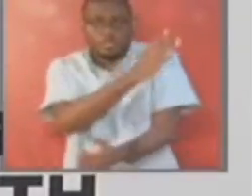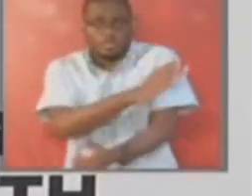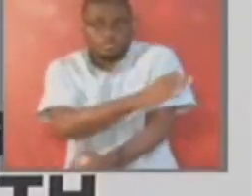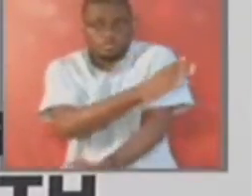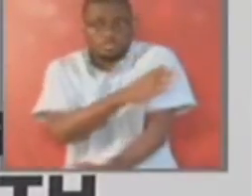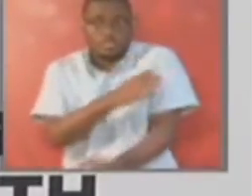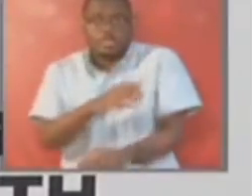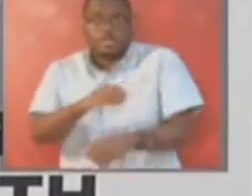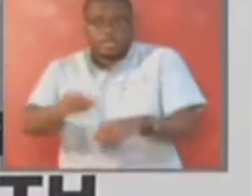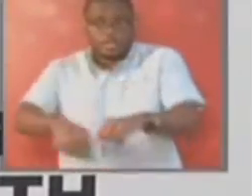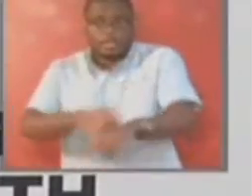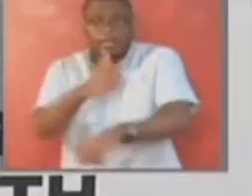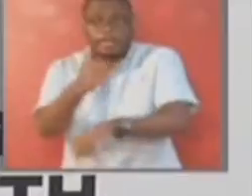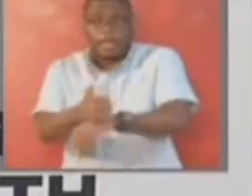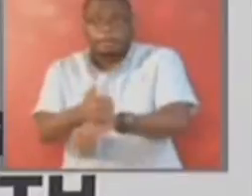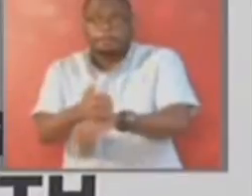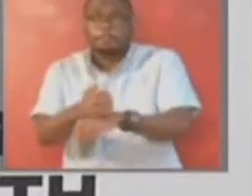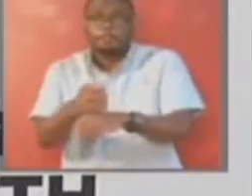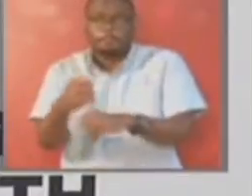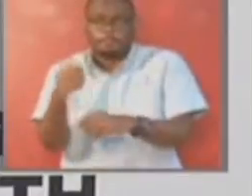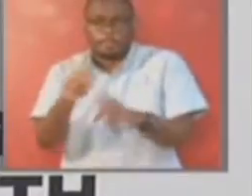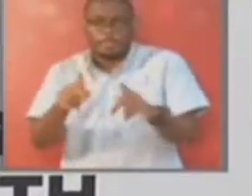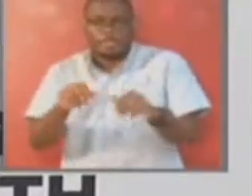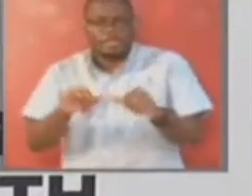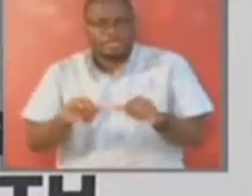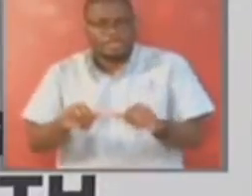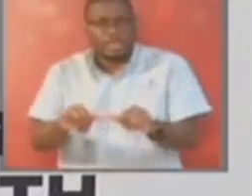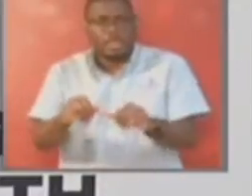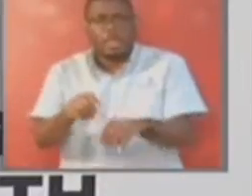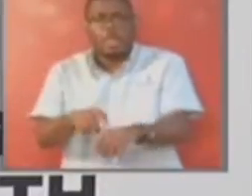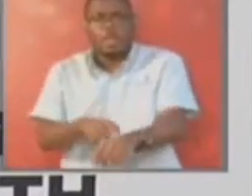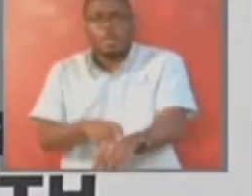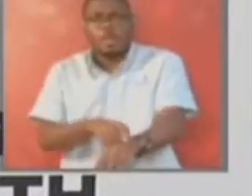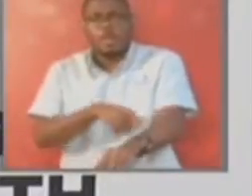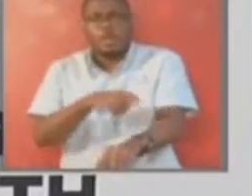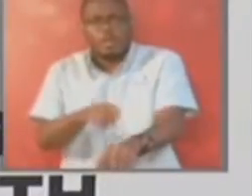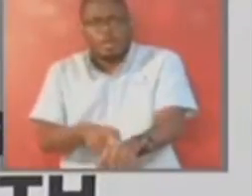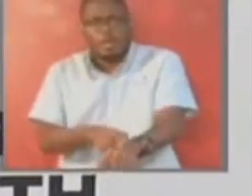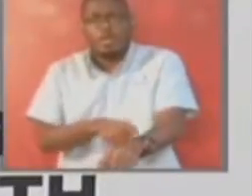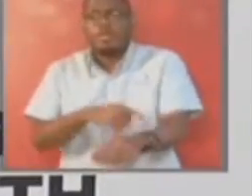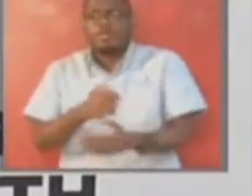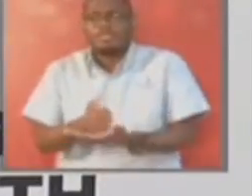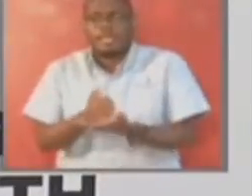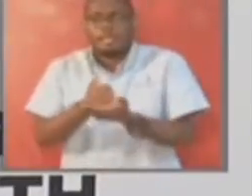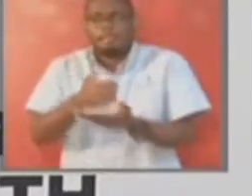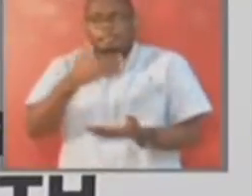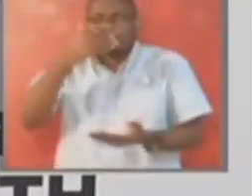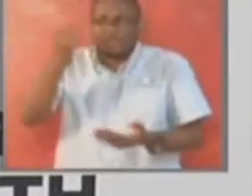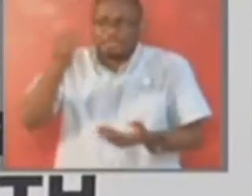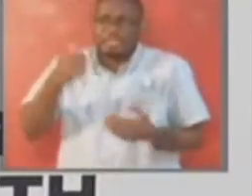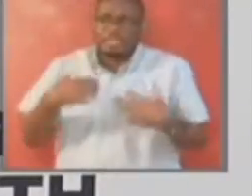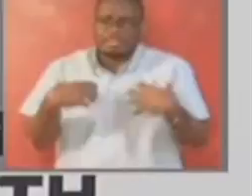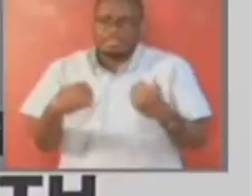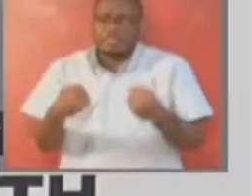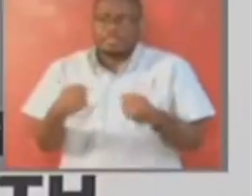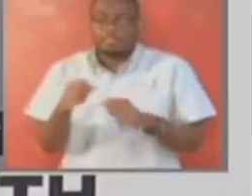particular entity, be able to offer physiotherapy and a multidisciplinary support for those individuals who